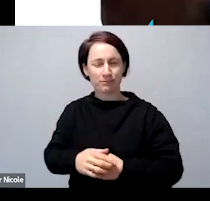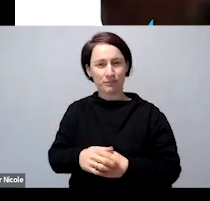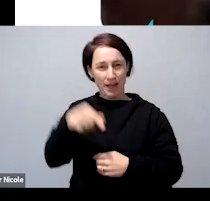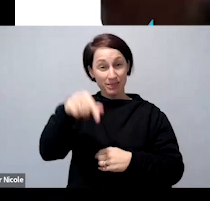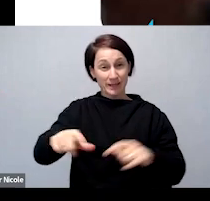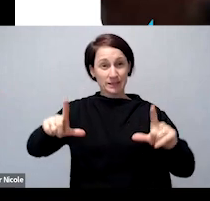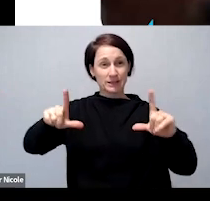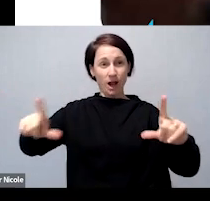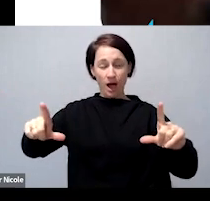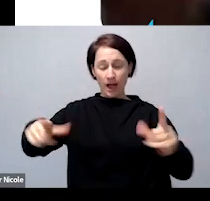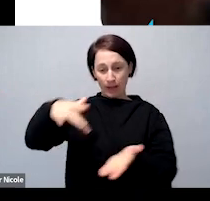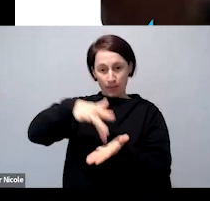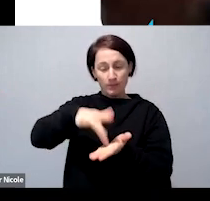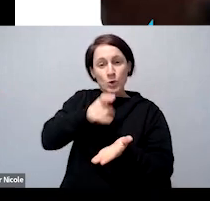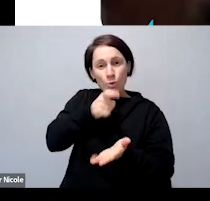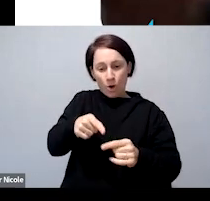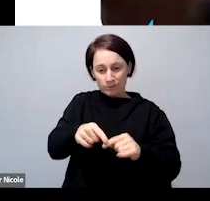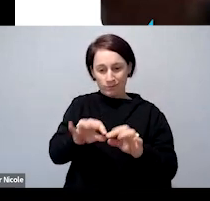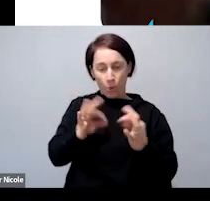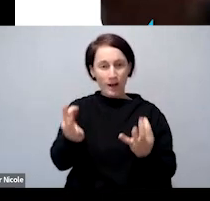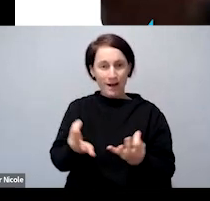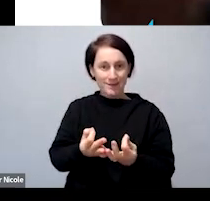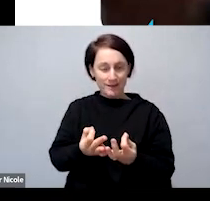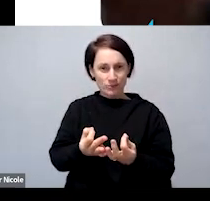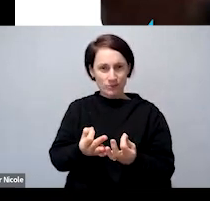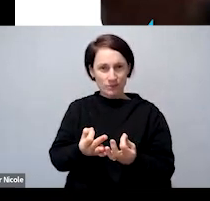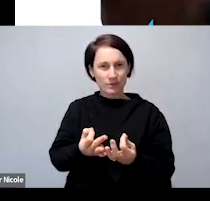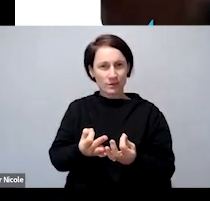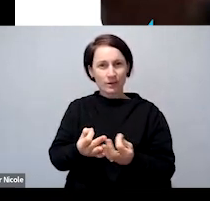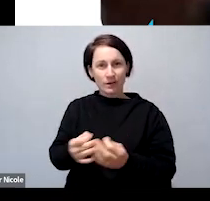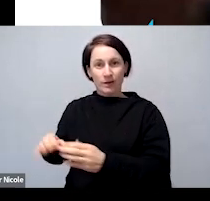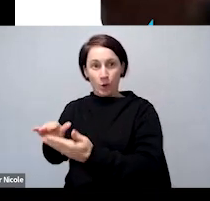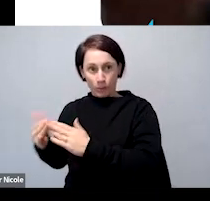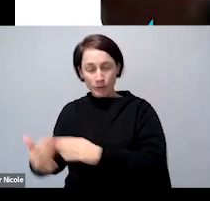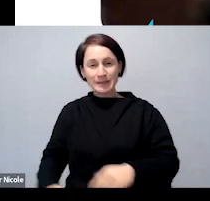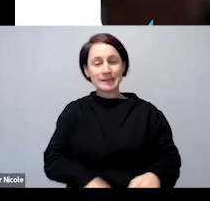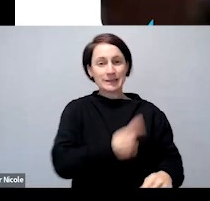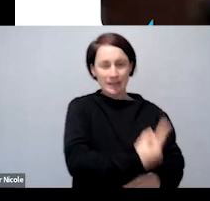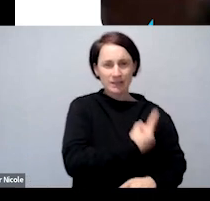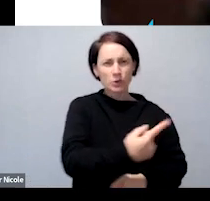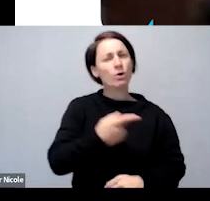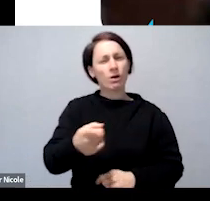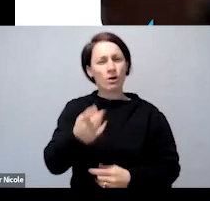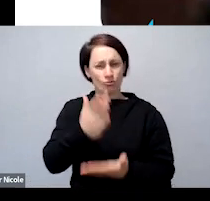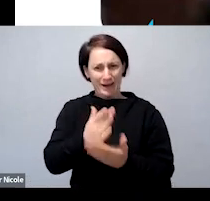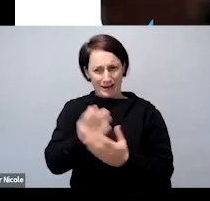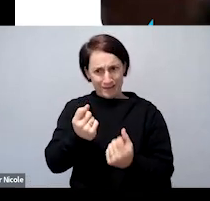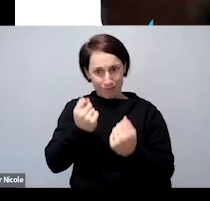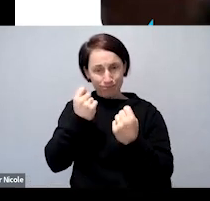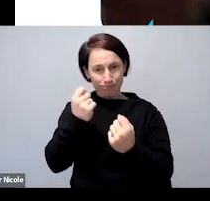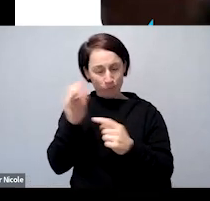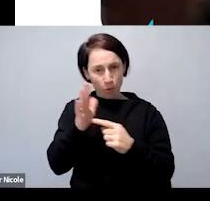organizational. And I think it's really important to recognize that community, disability, social welfare,